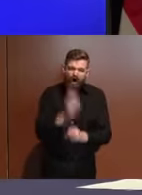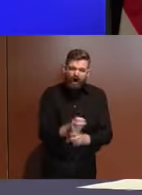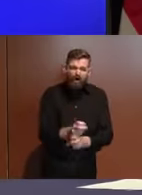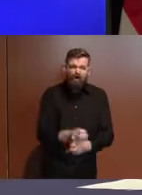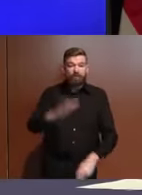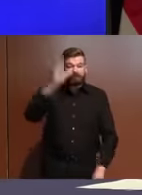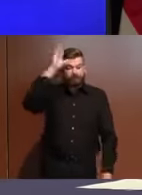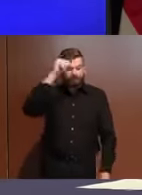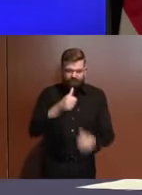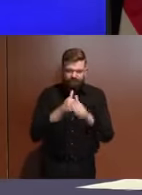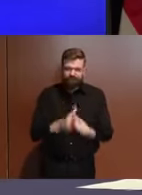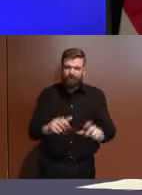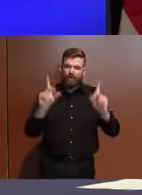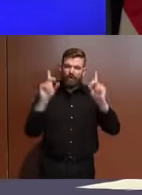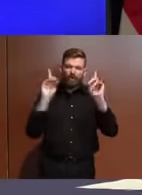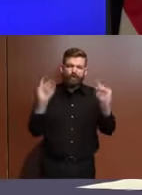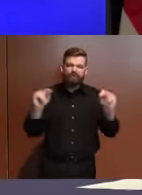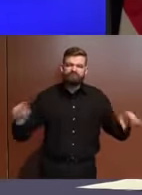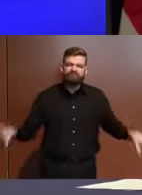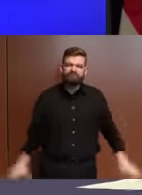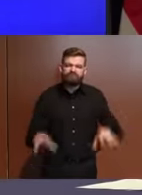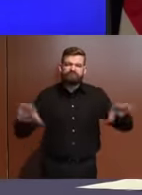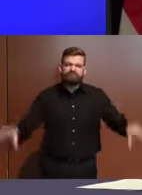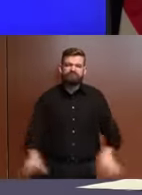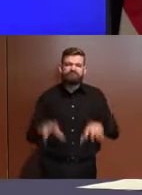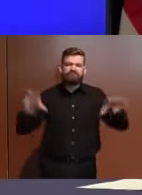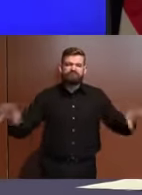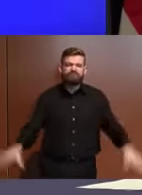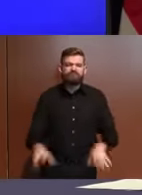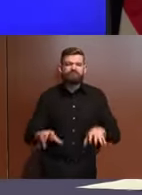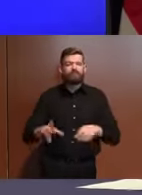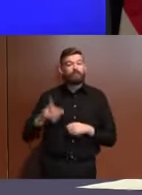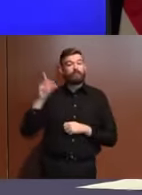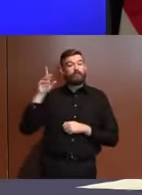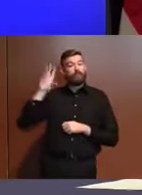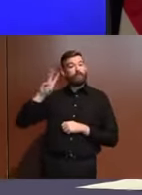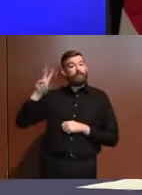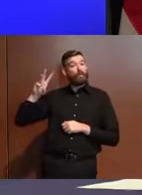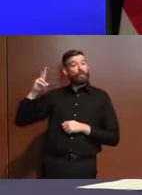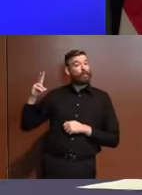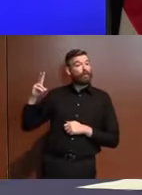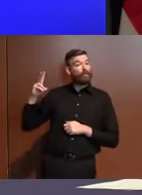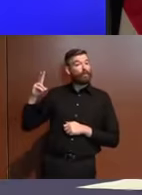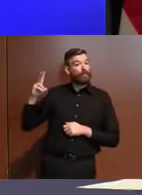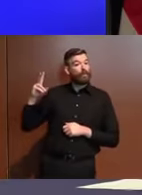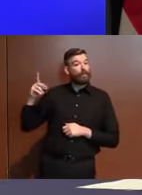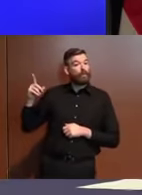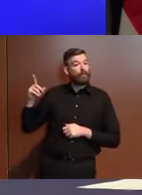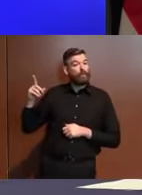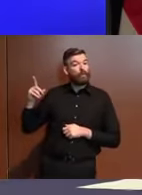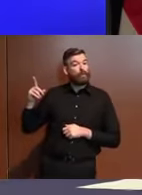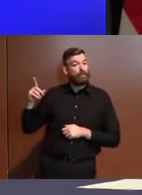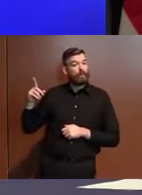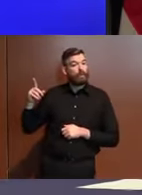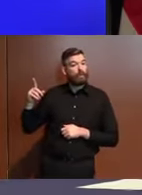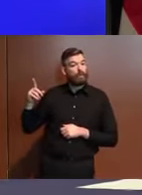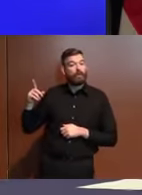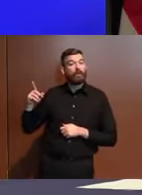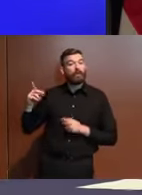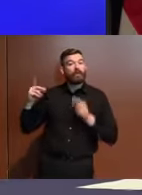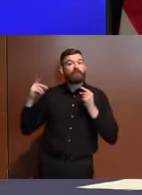and understanding that World War II wasn't a sprint, and neither is this war. We're going to be at this for a